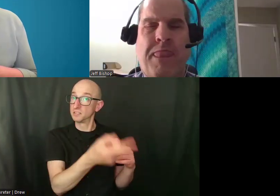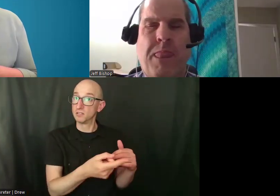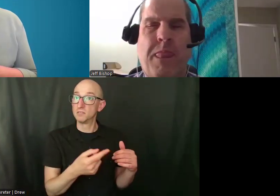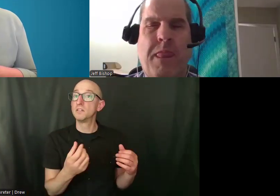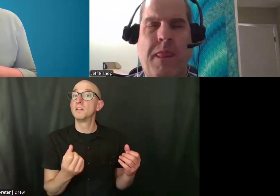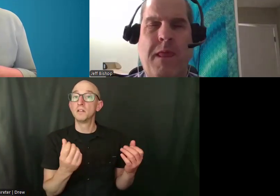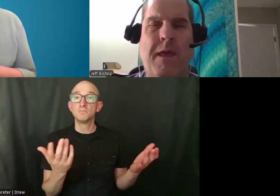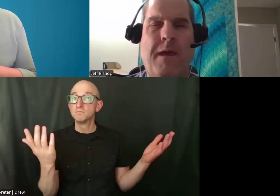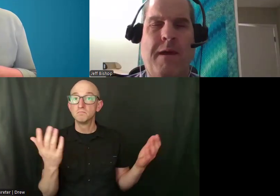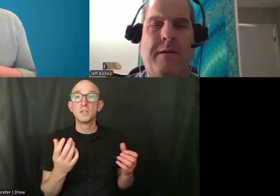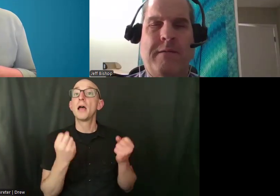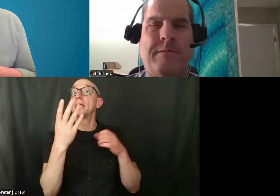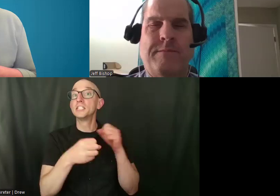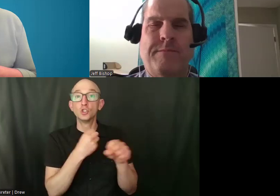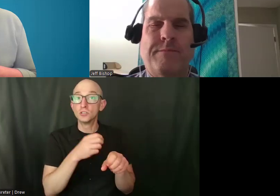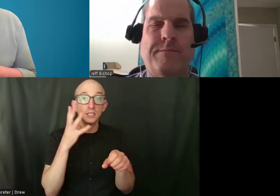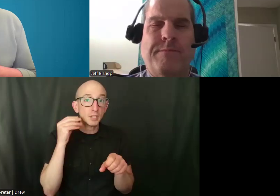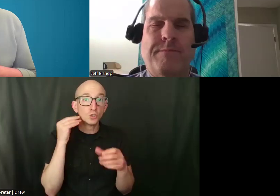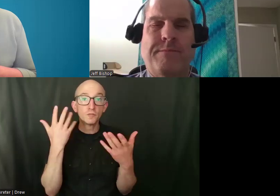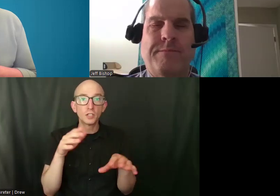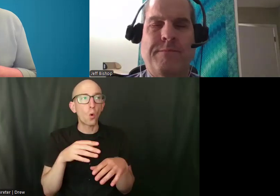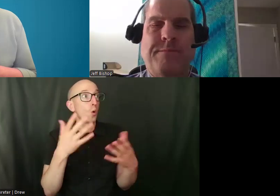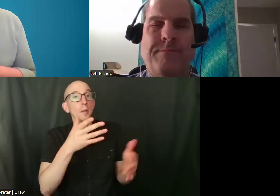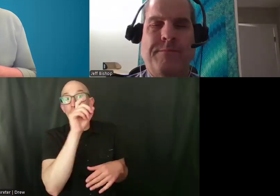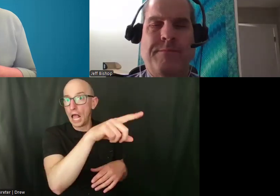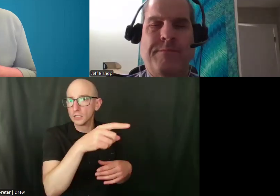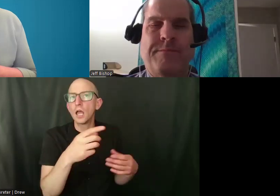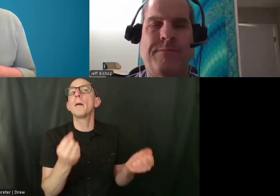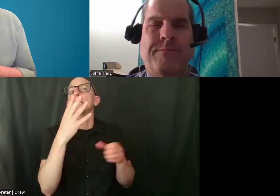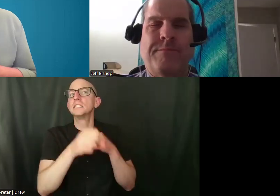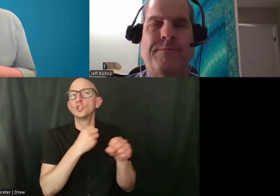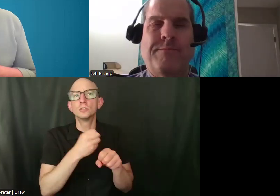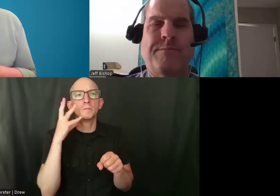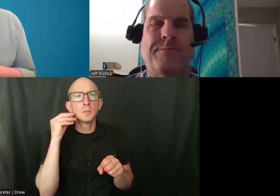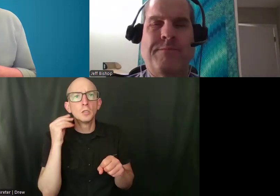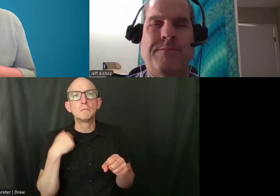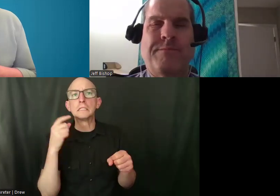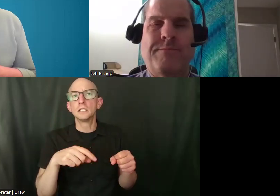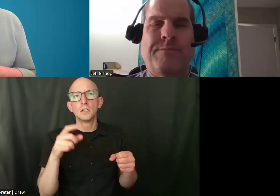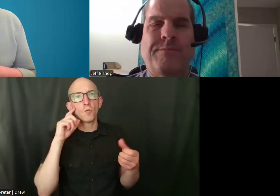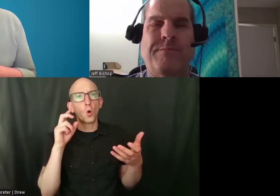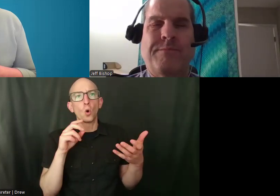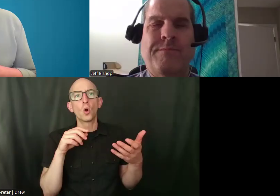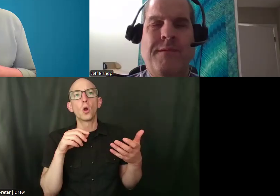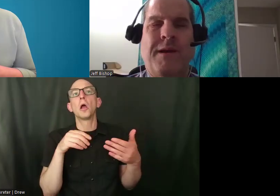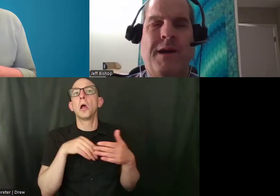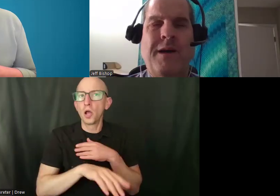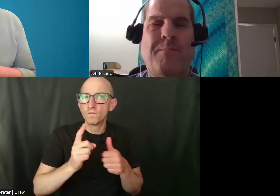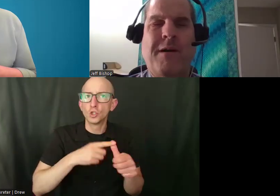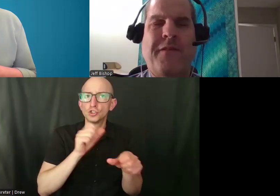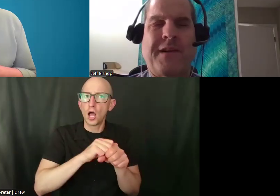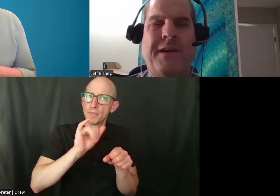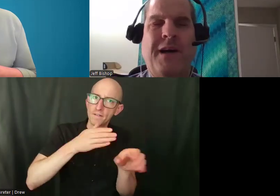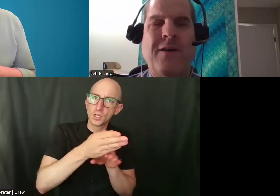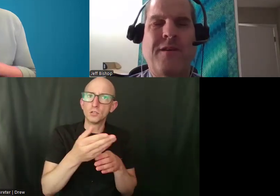many years of experience does it take to move up from like an entry level position or something Oh,